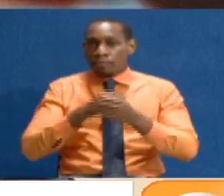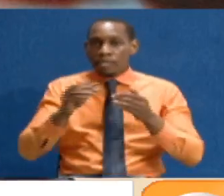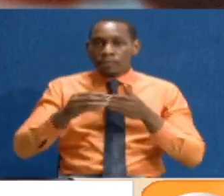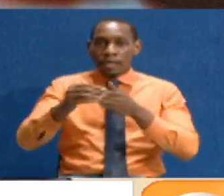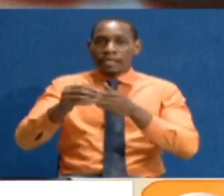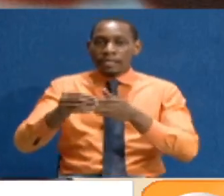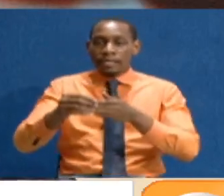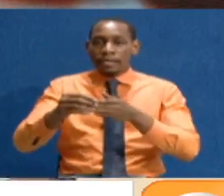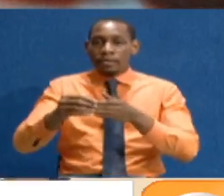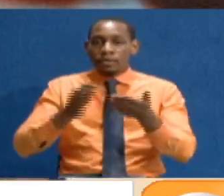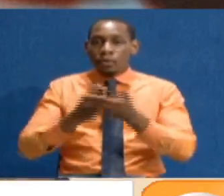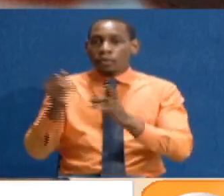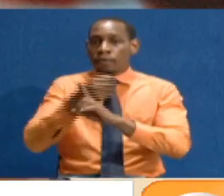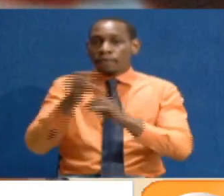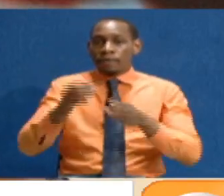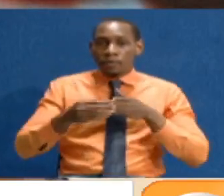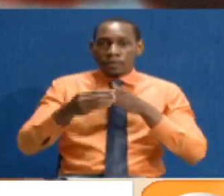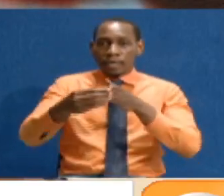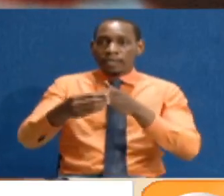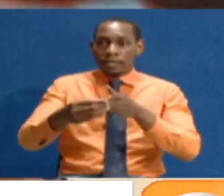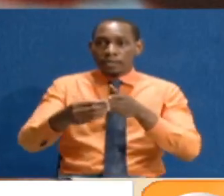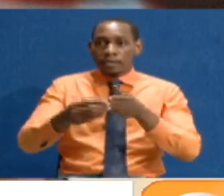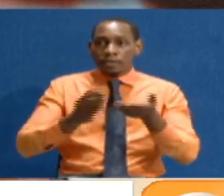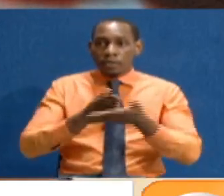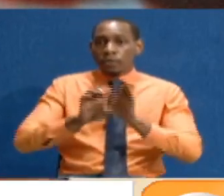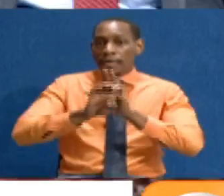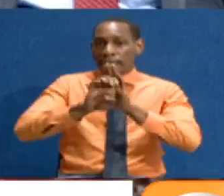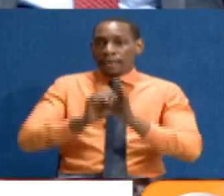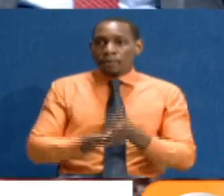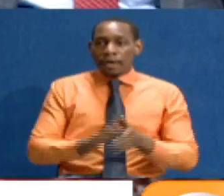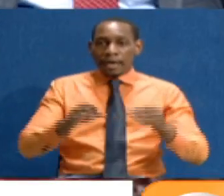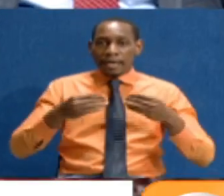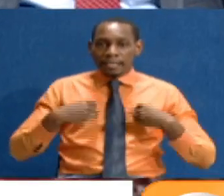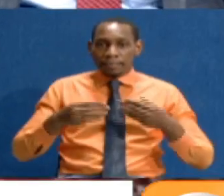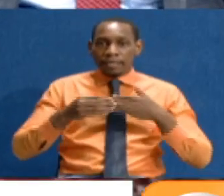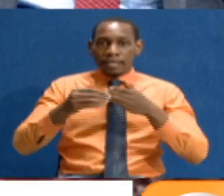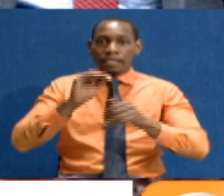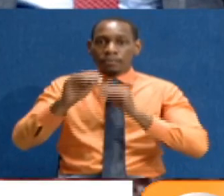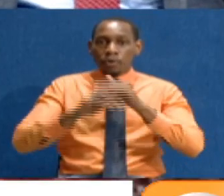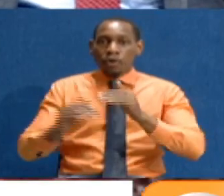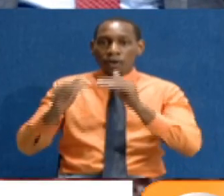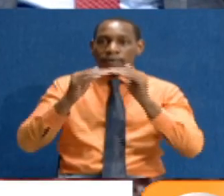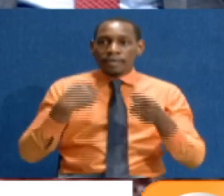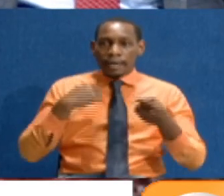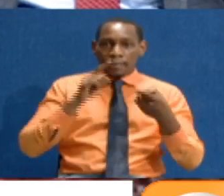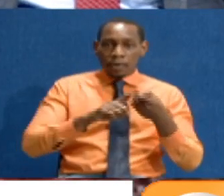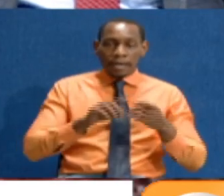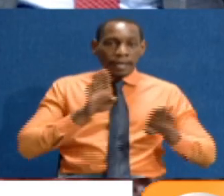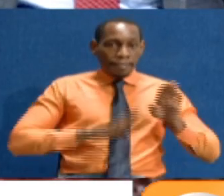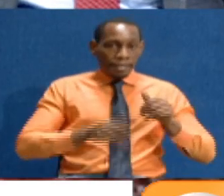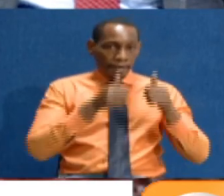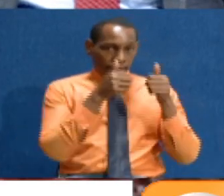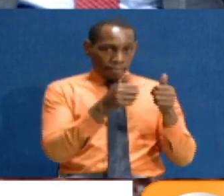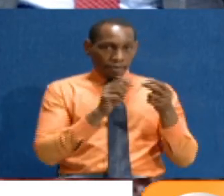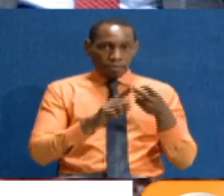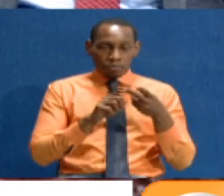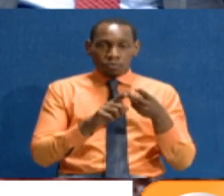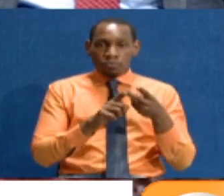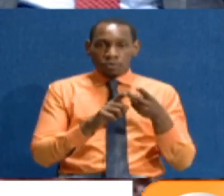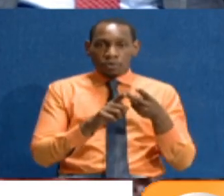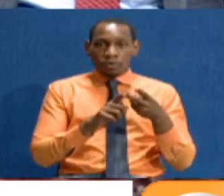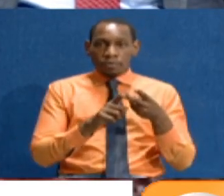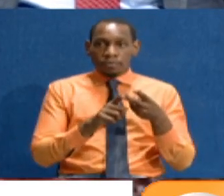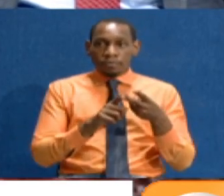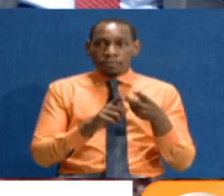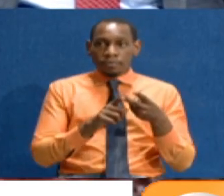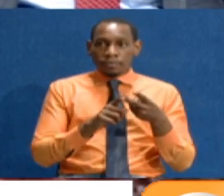through violence. You're going to lead through example. And so take the leadership at all levels, first morally, discipline-wise,